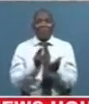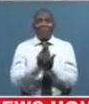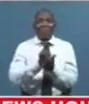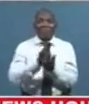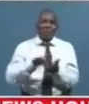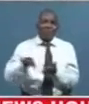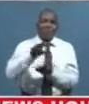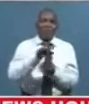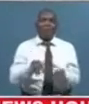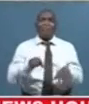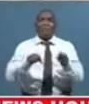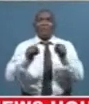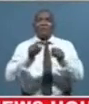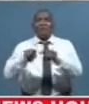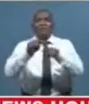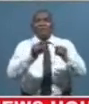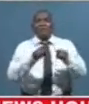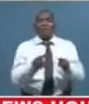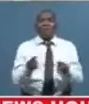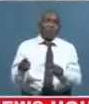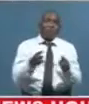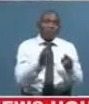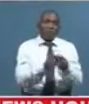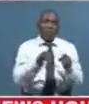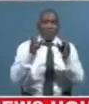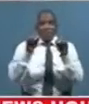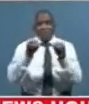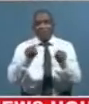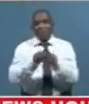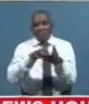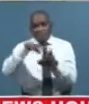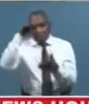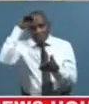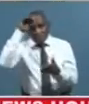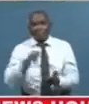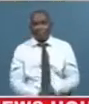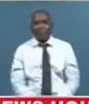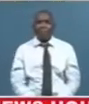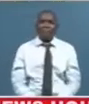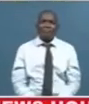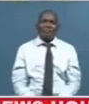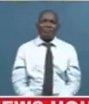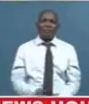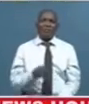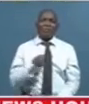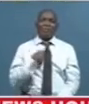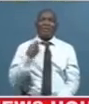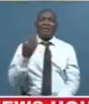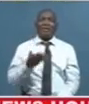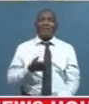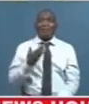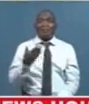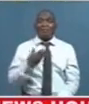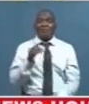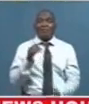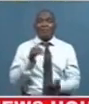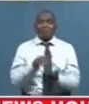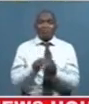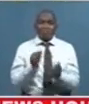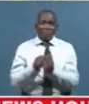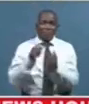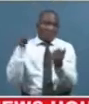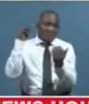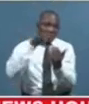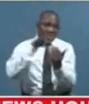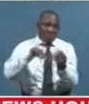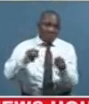are adopting innovative methods for teaching and learning. I'm pleased that in addition to the Learning Commons, we are